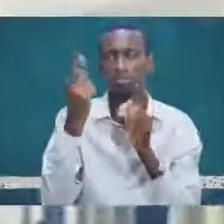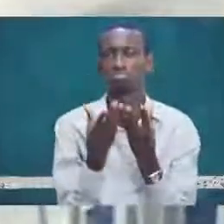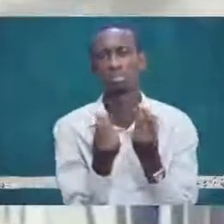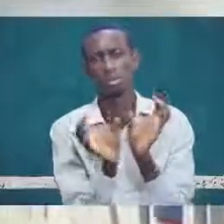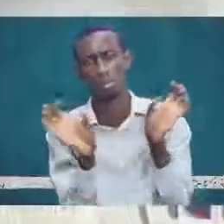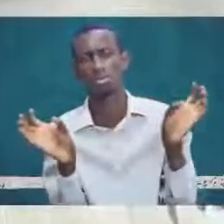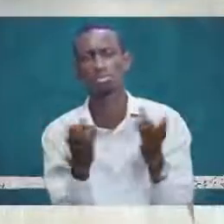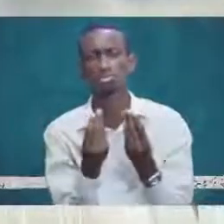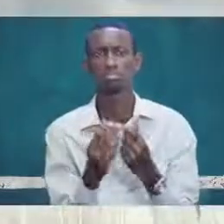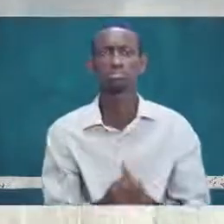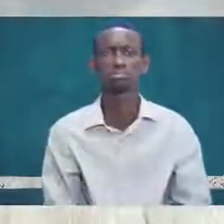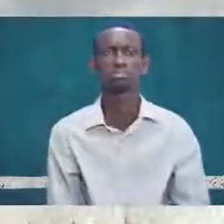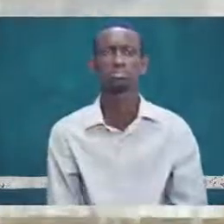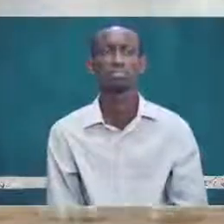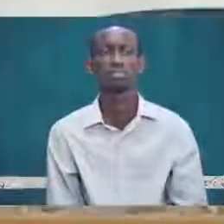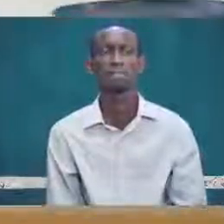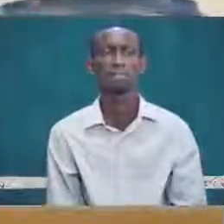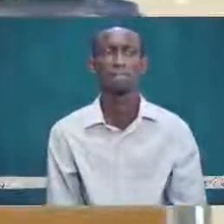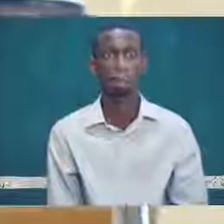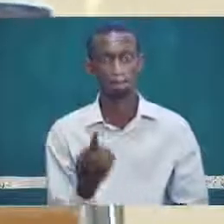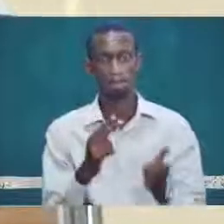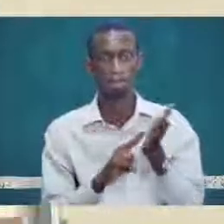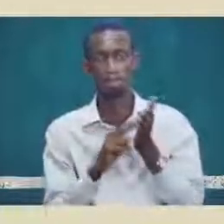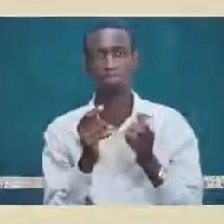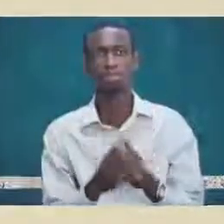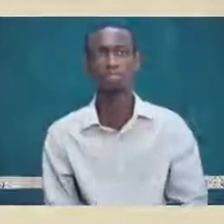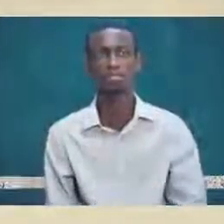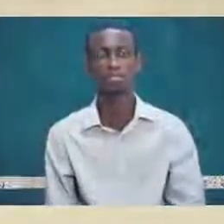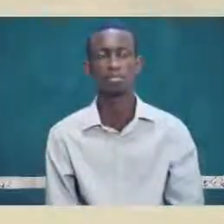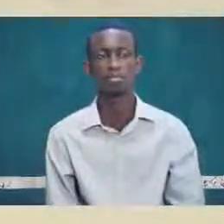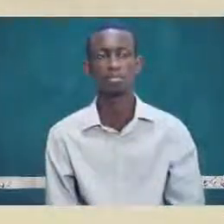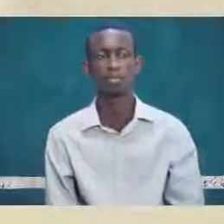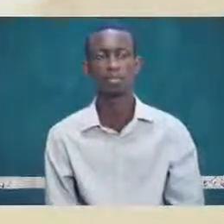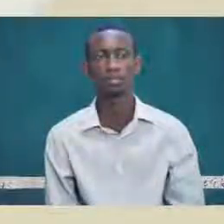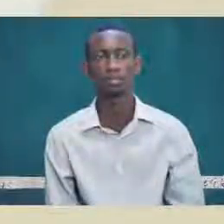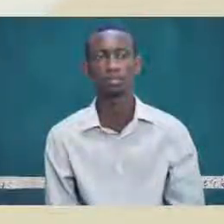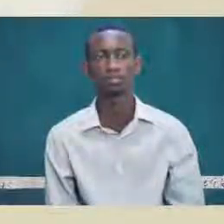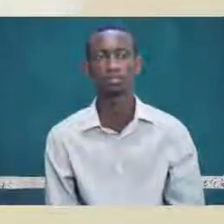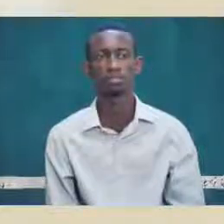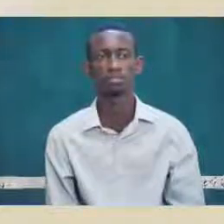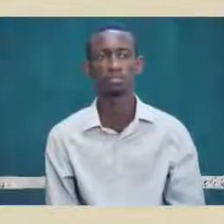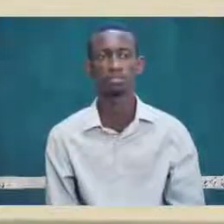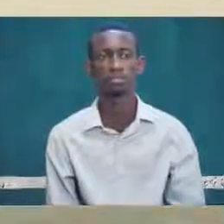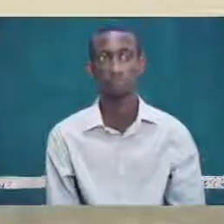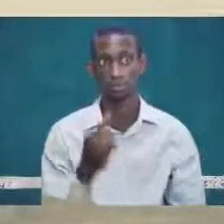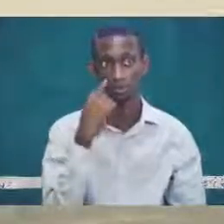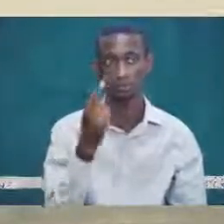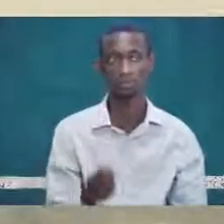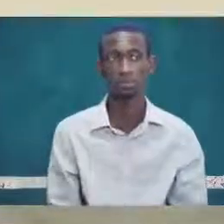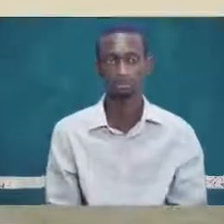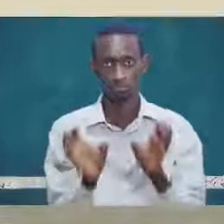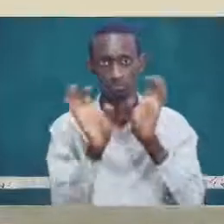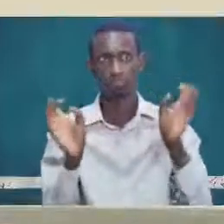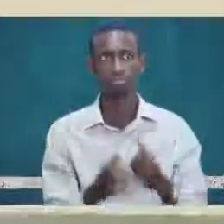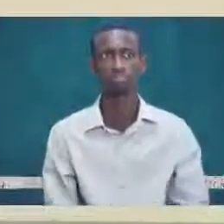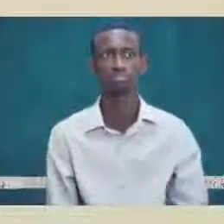that decompose on heat. So we are using, that was zinc carbonate, and then we are going to